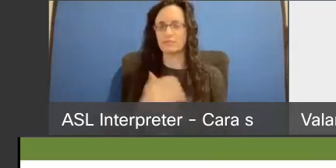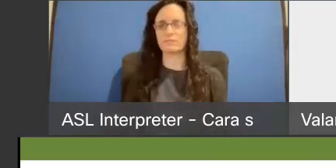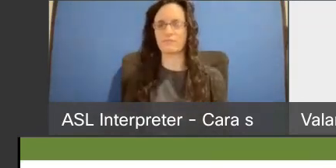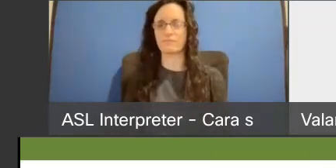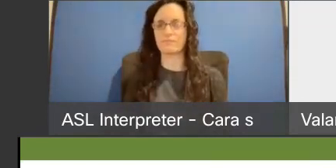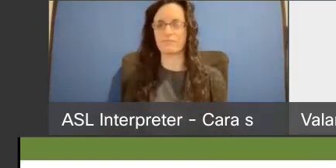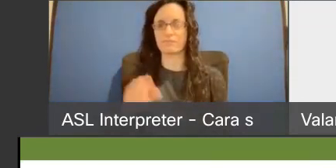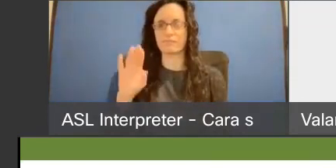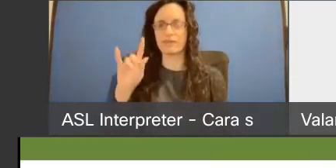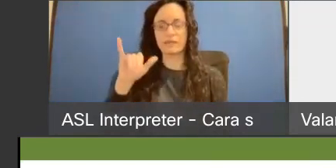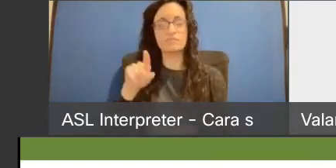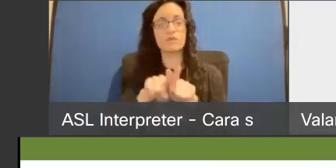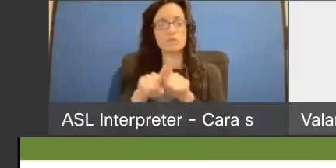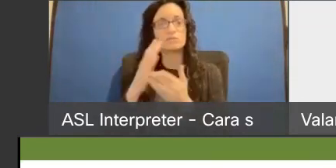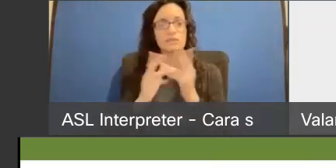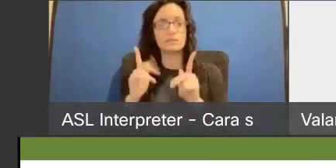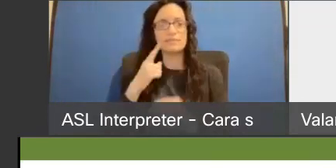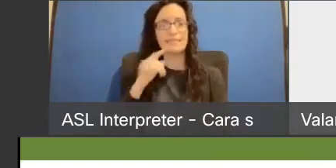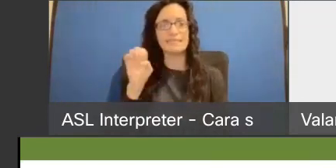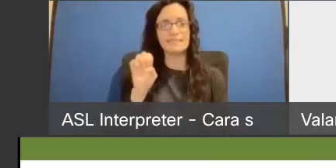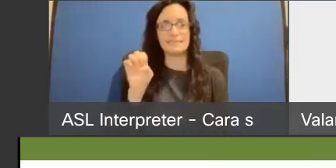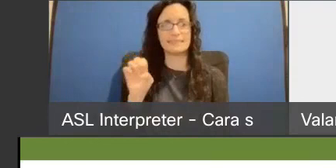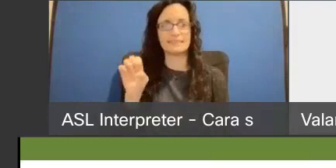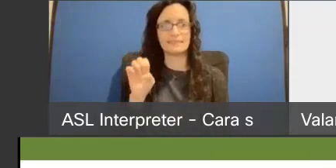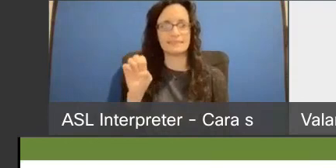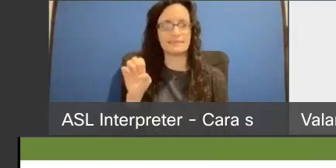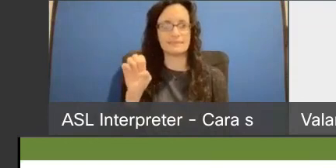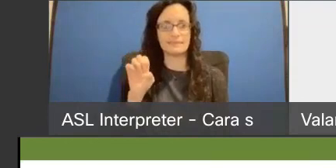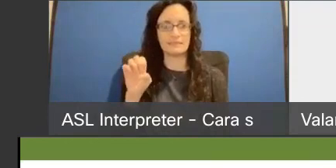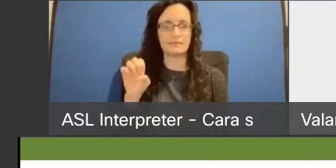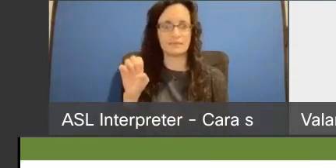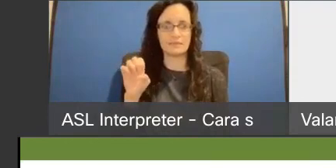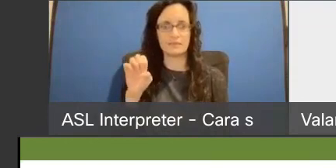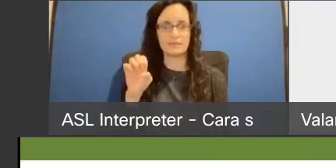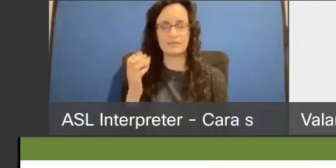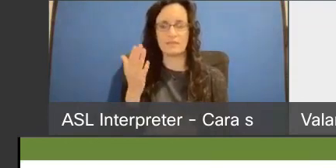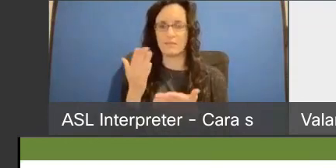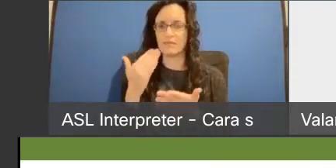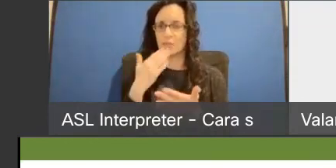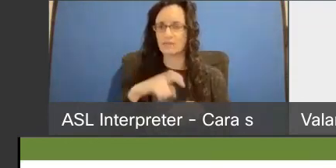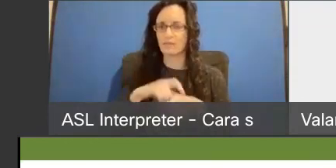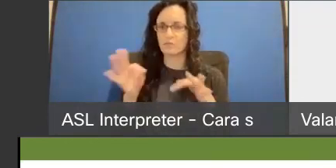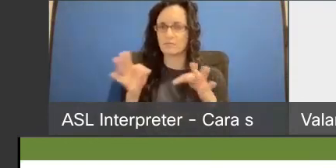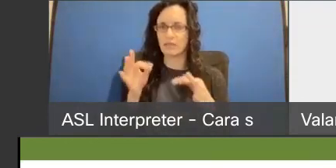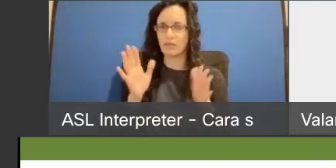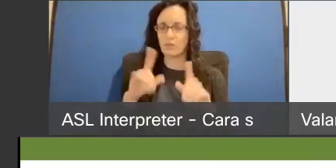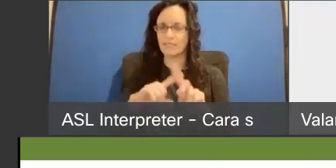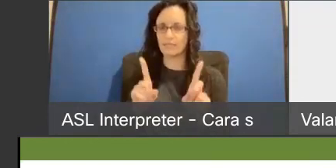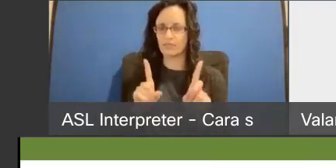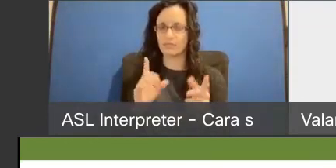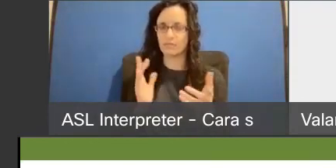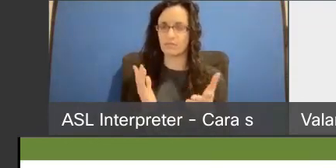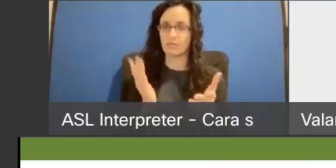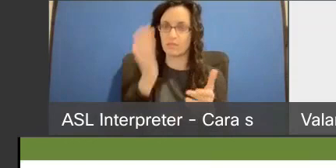votes for E, and perhaps this might be a time to explain the difference between an interrupted